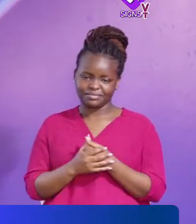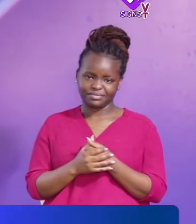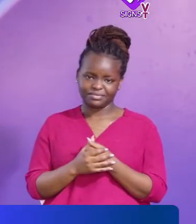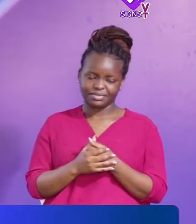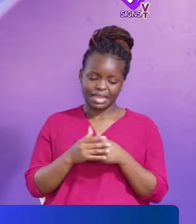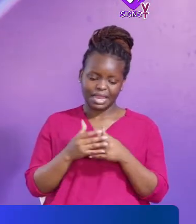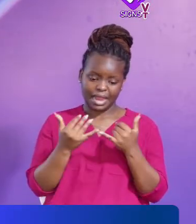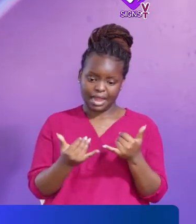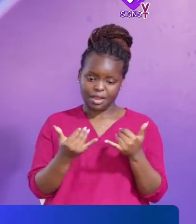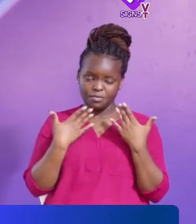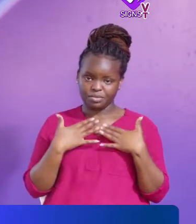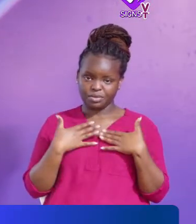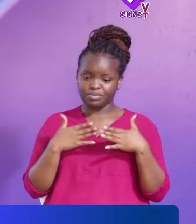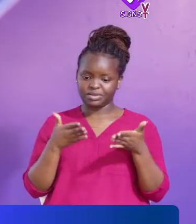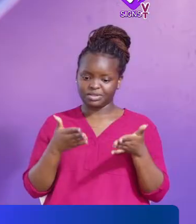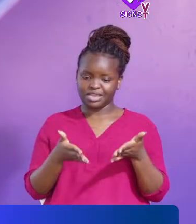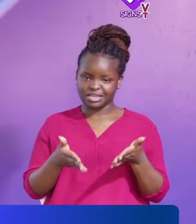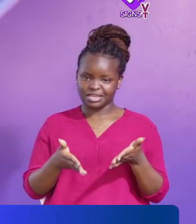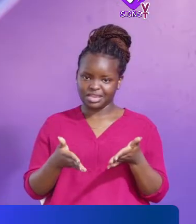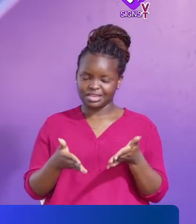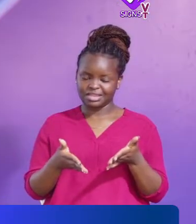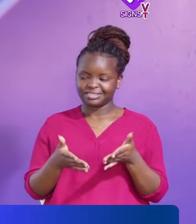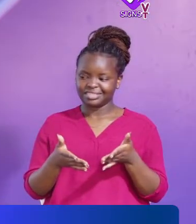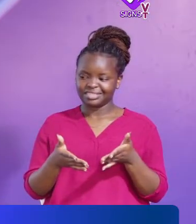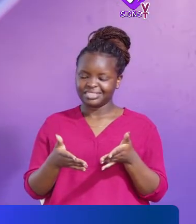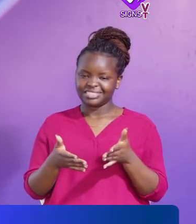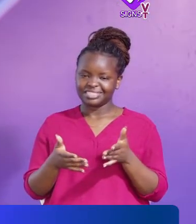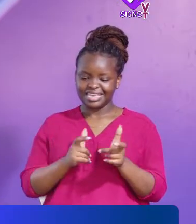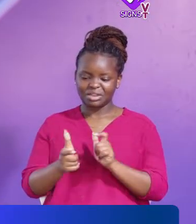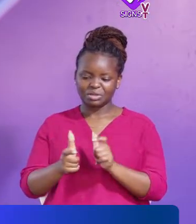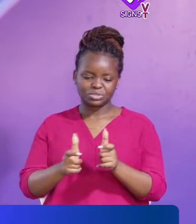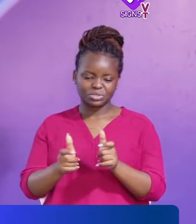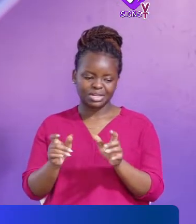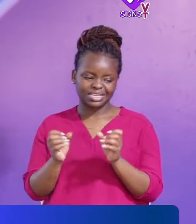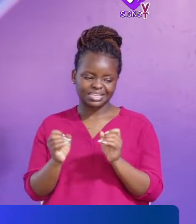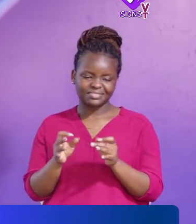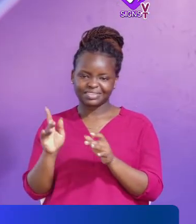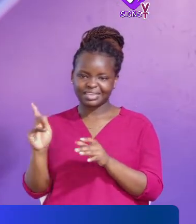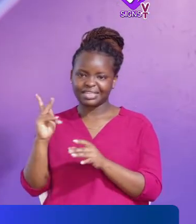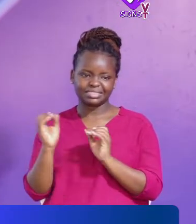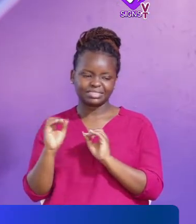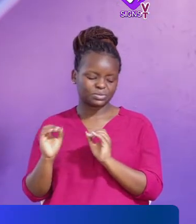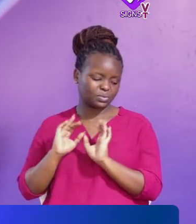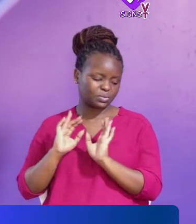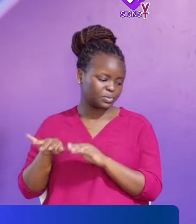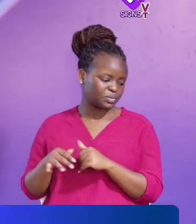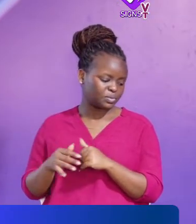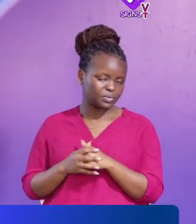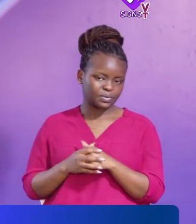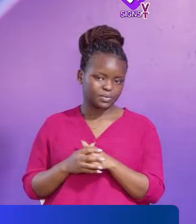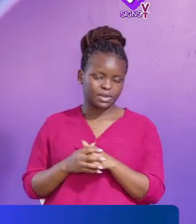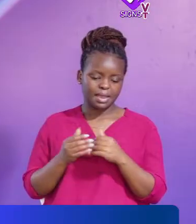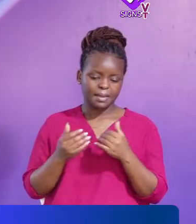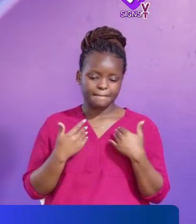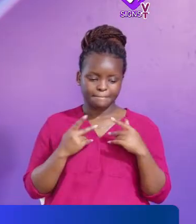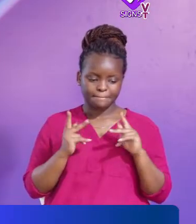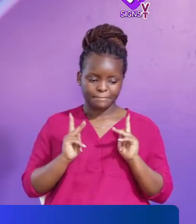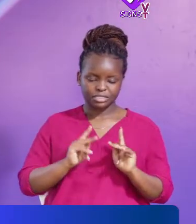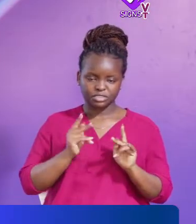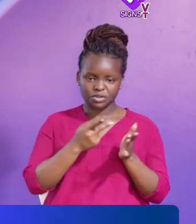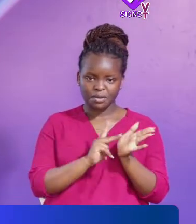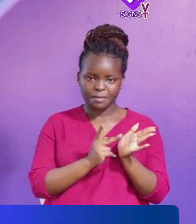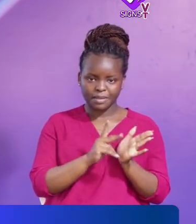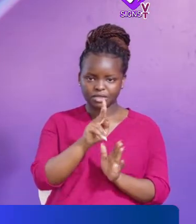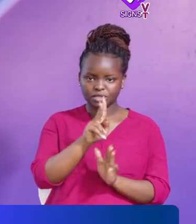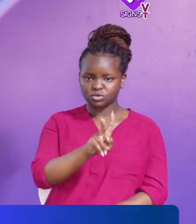people running Kenya, they run as if they are not Kenyans. How would you ensure that there's somebody who has paid 2.1